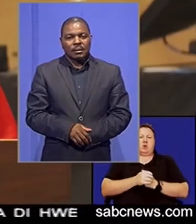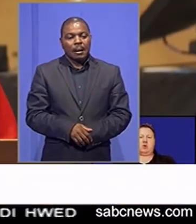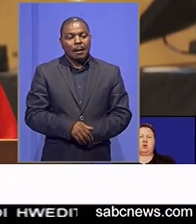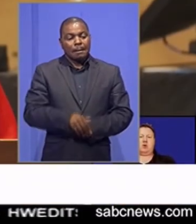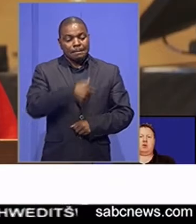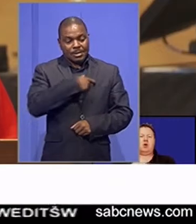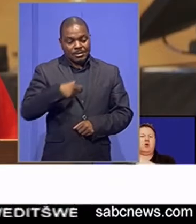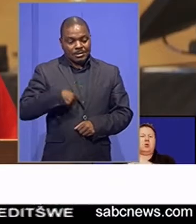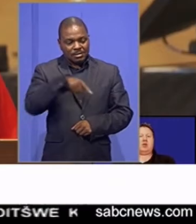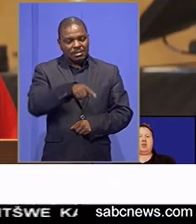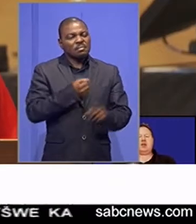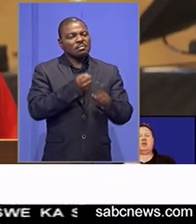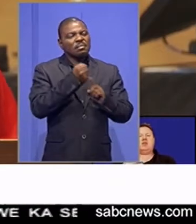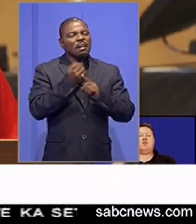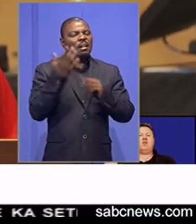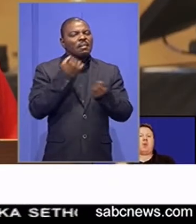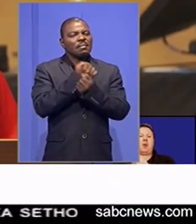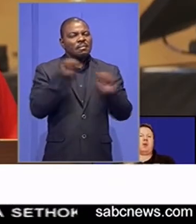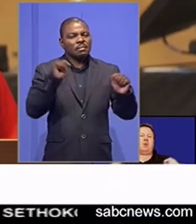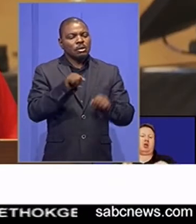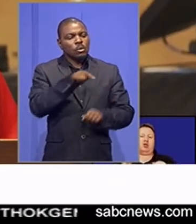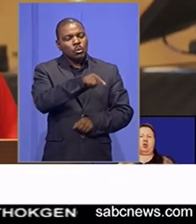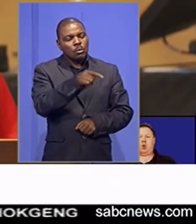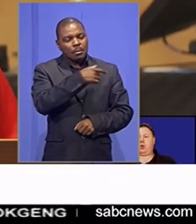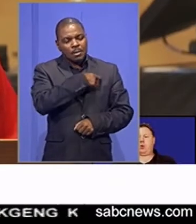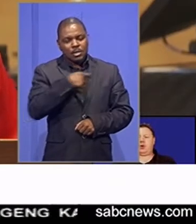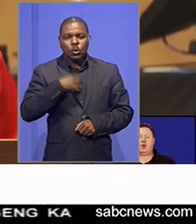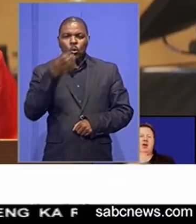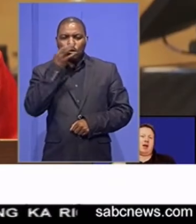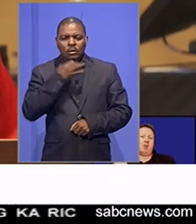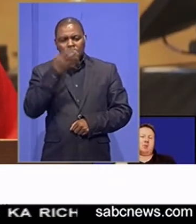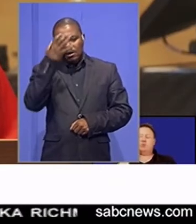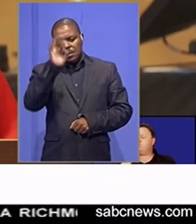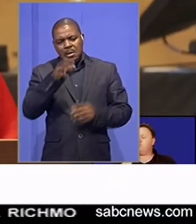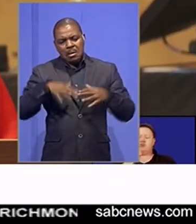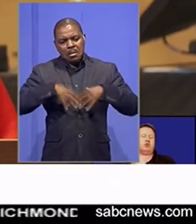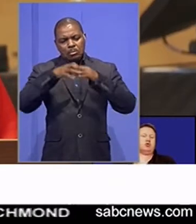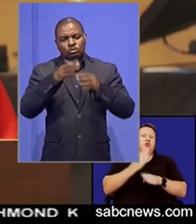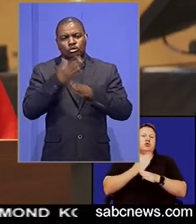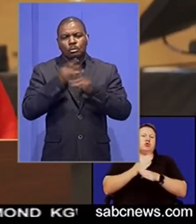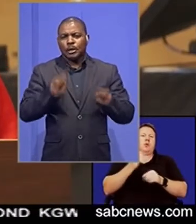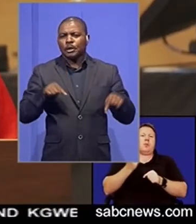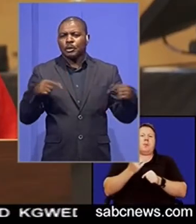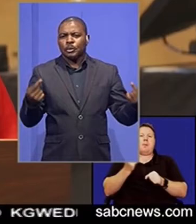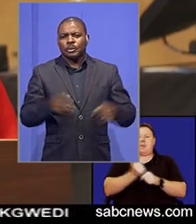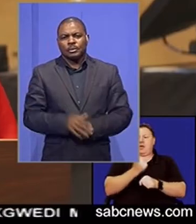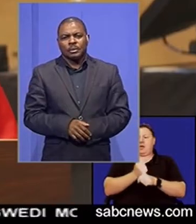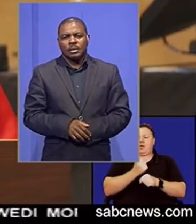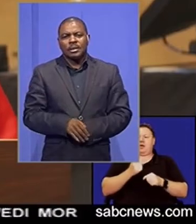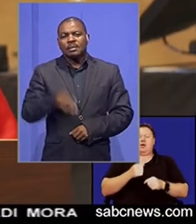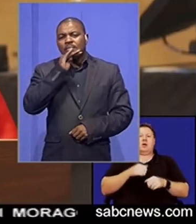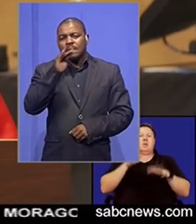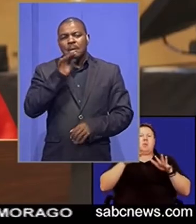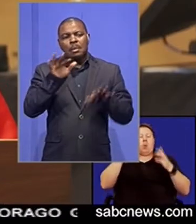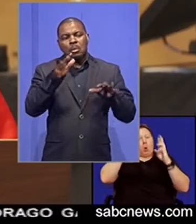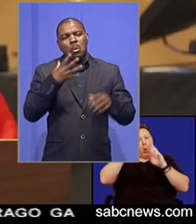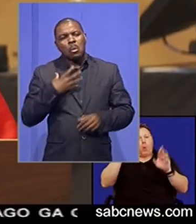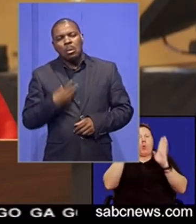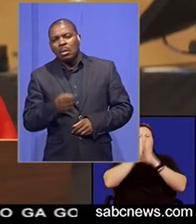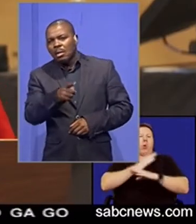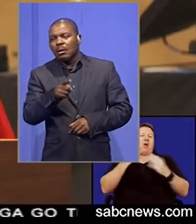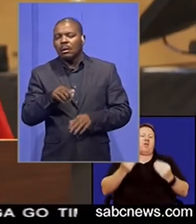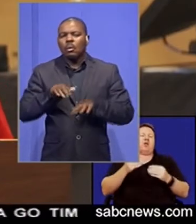movement comes here to say that government does not create jobs and the hopeless people of our people must wait for private sector to